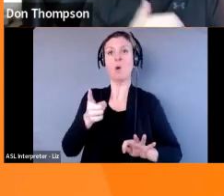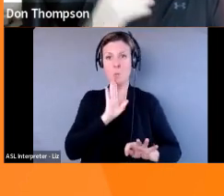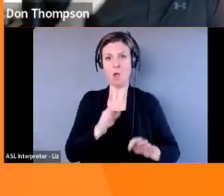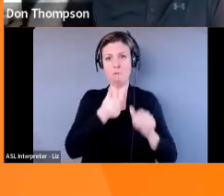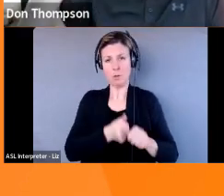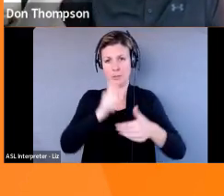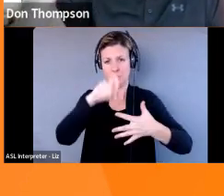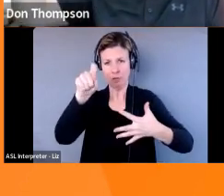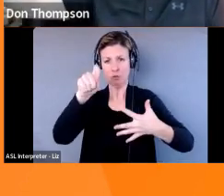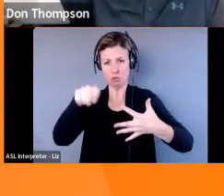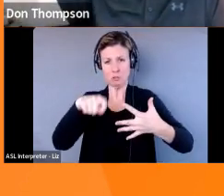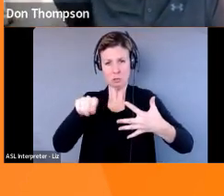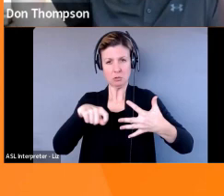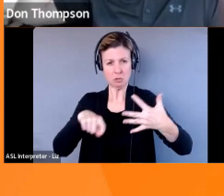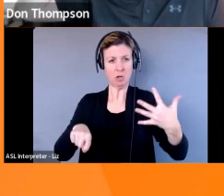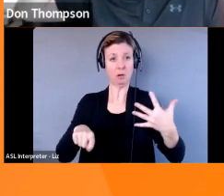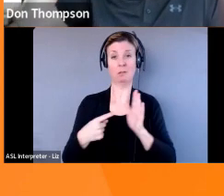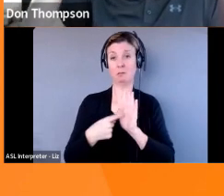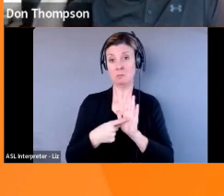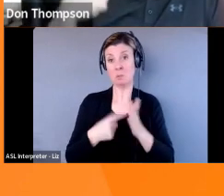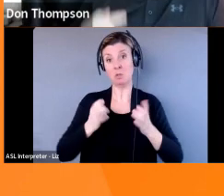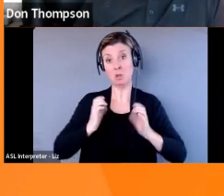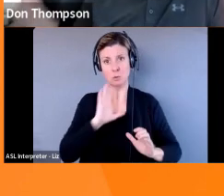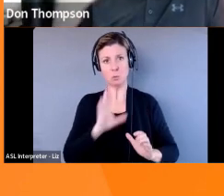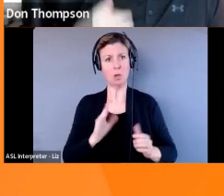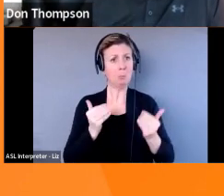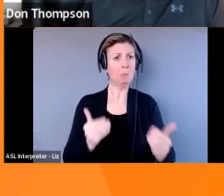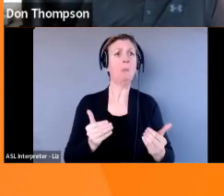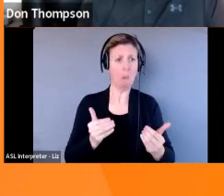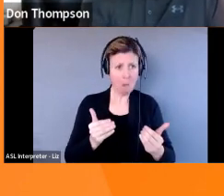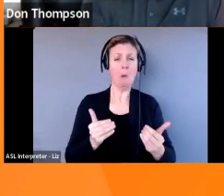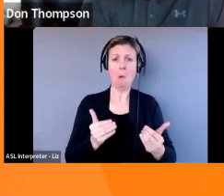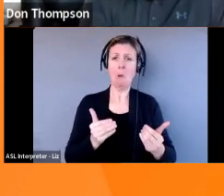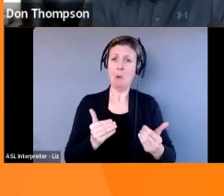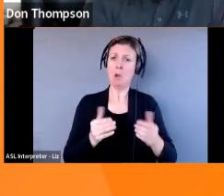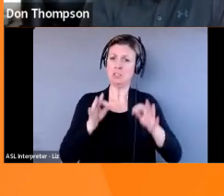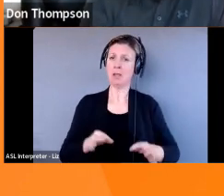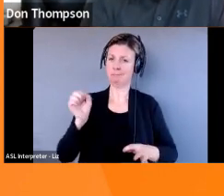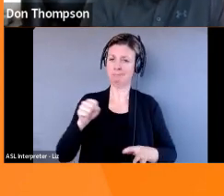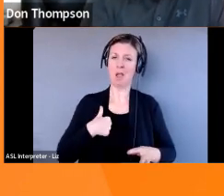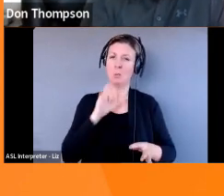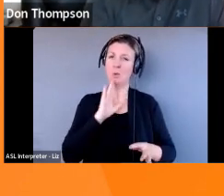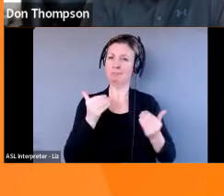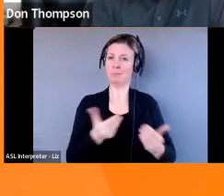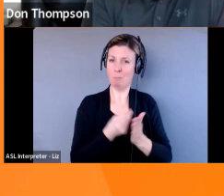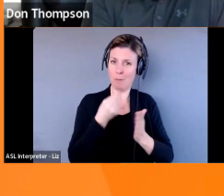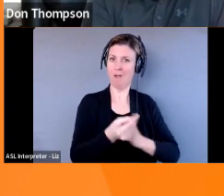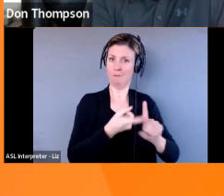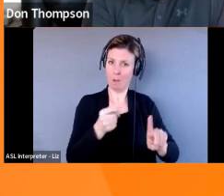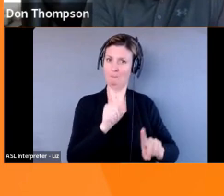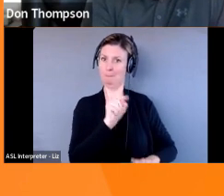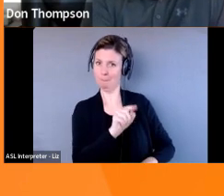whether it's front of mind or back of mind, in terms of how they make decisions to use Amazon as a shopping channel.